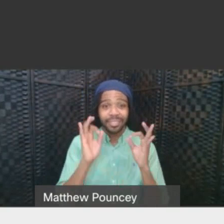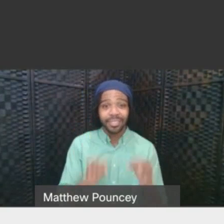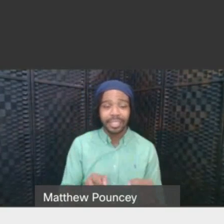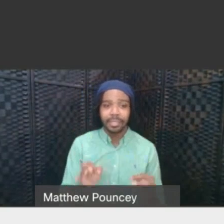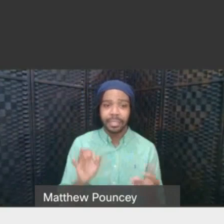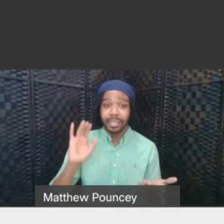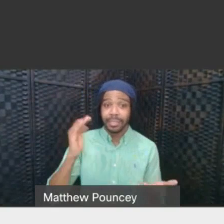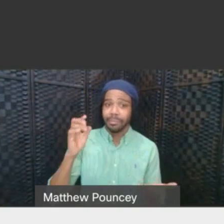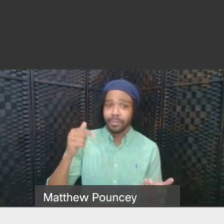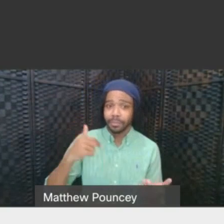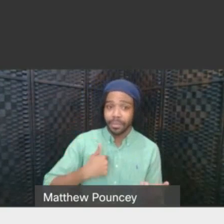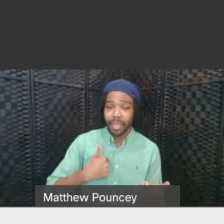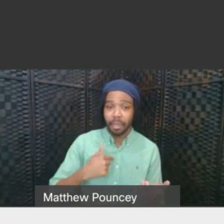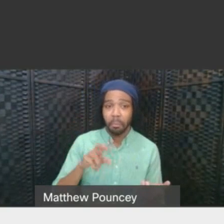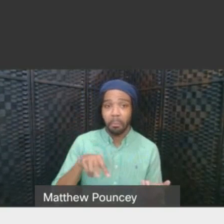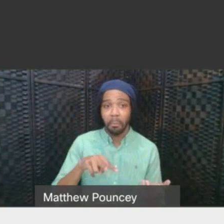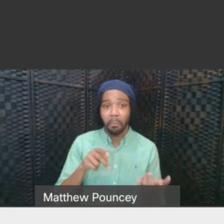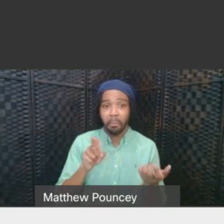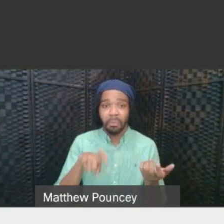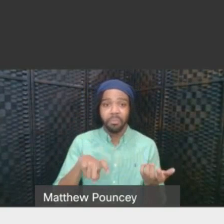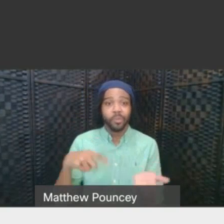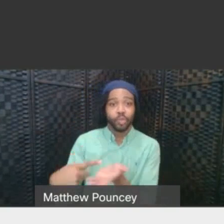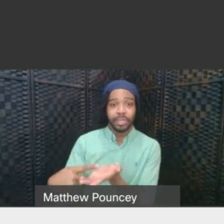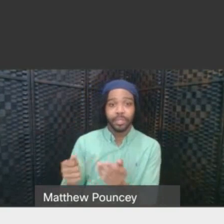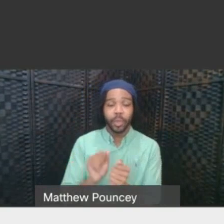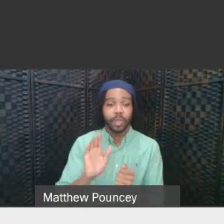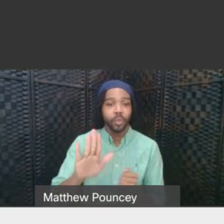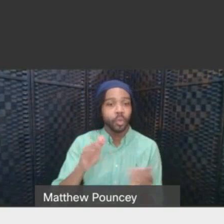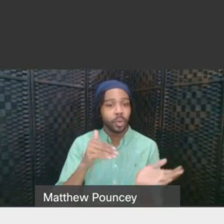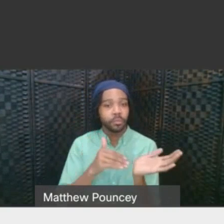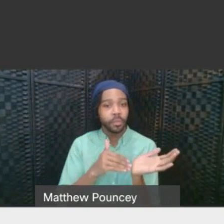me, that should be discussed with your